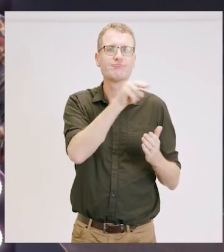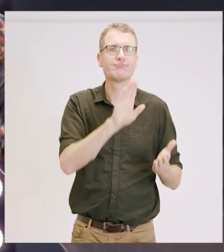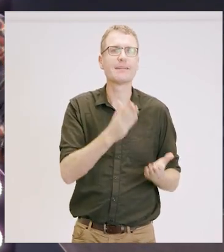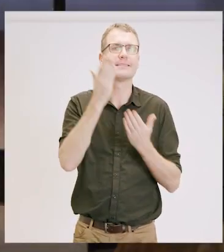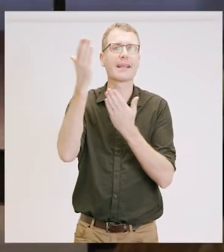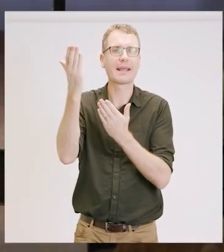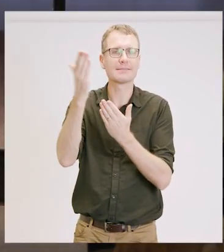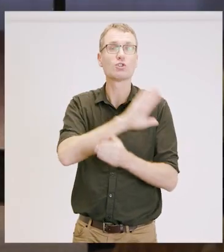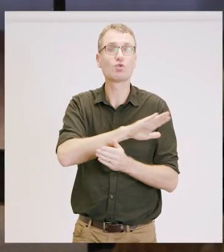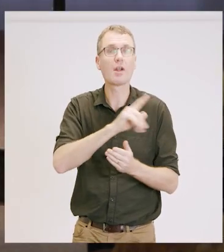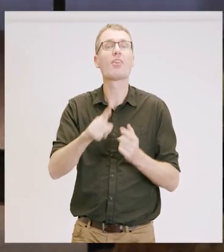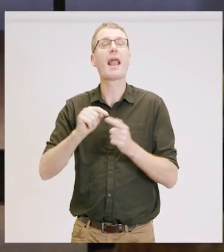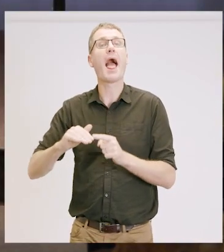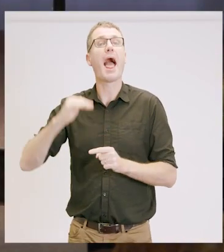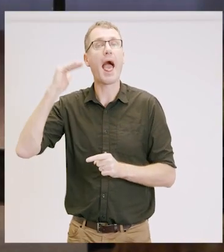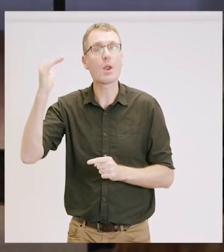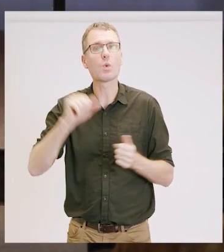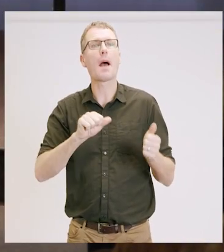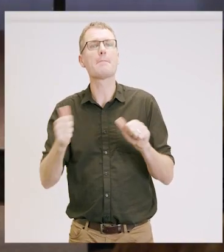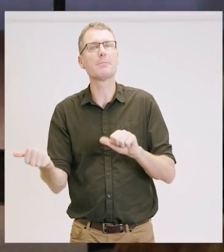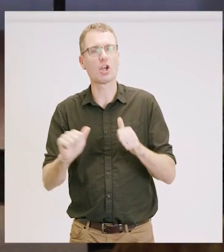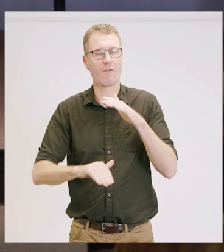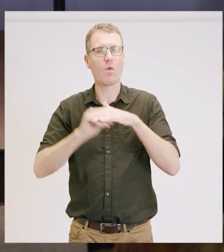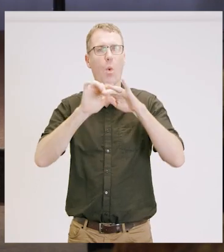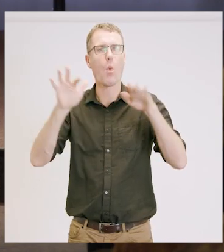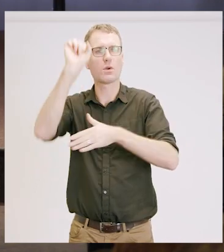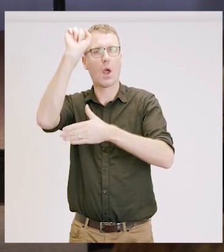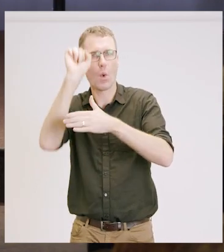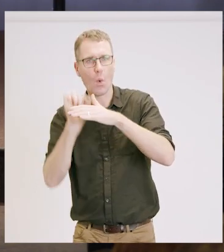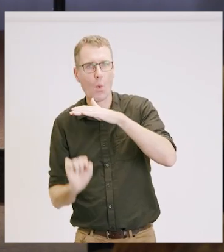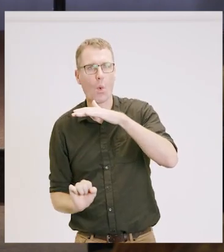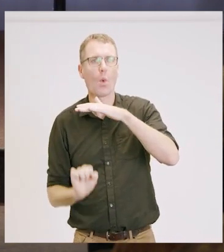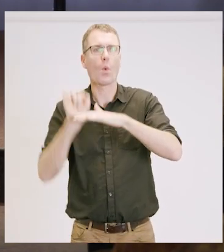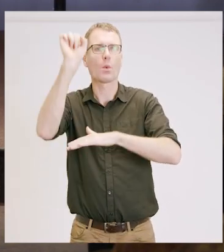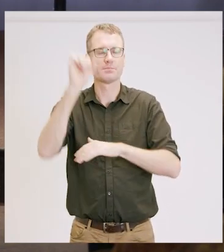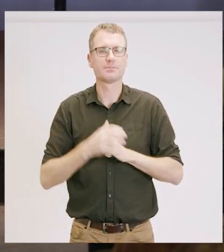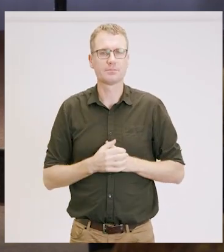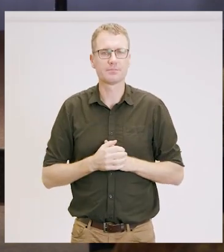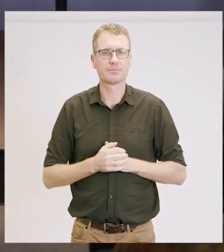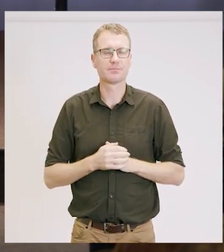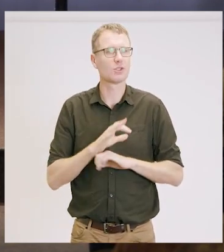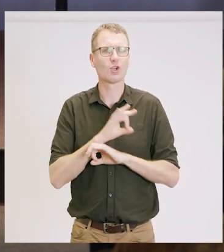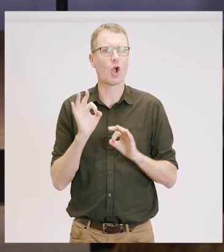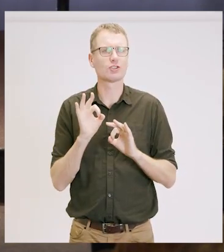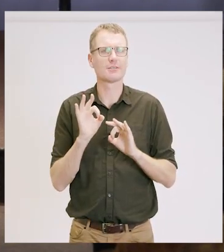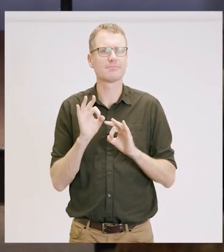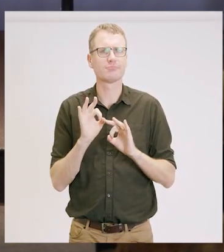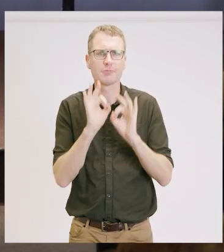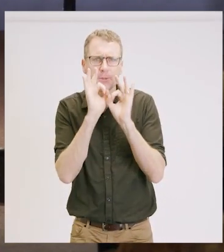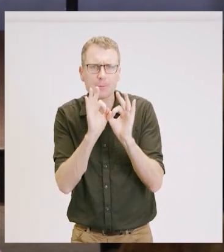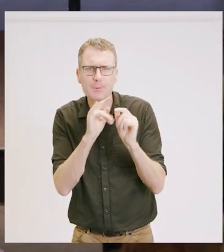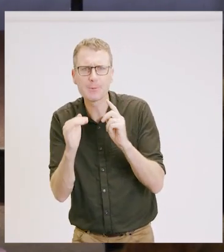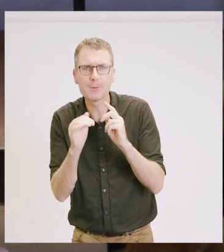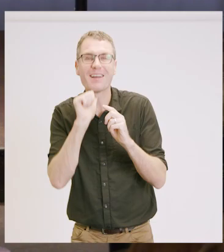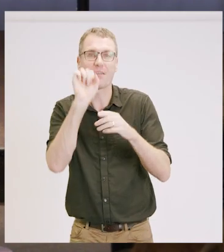dedicate children and we baptize adults, and we tend to fully immerse people as well. And not that those things are, you